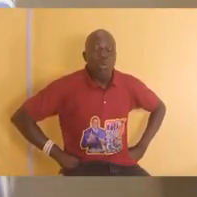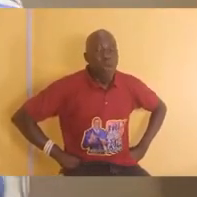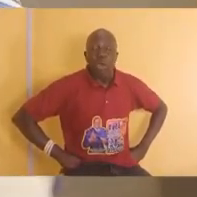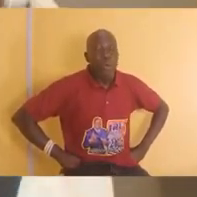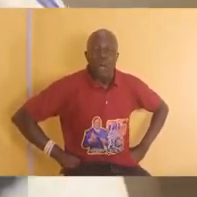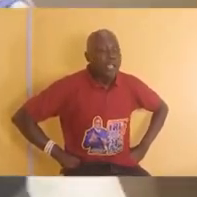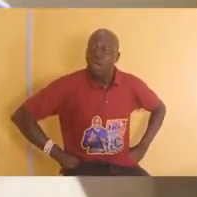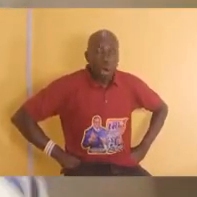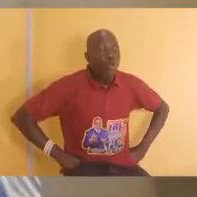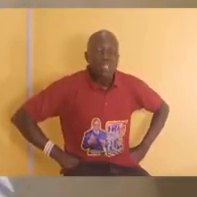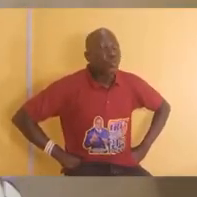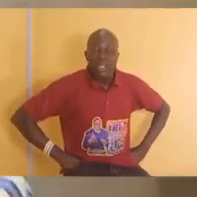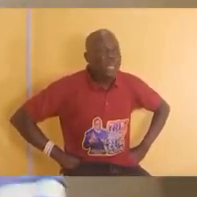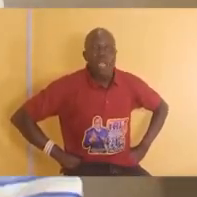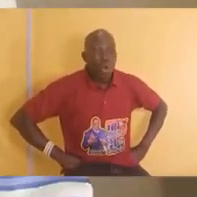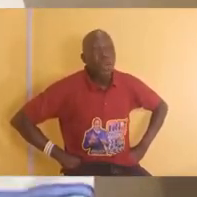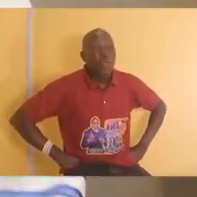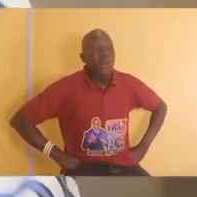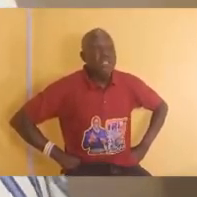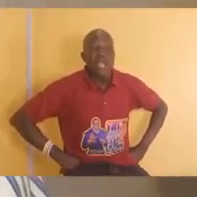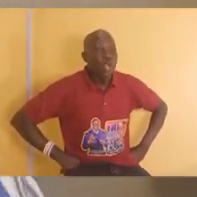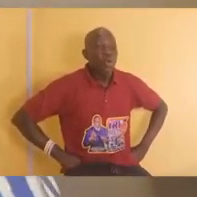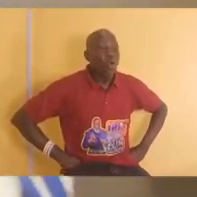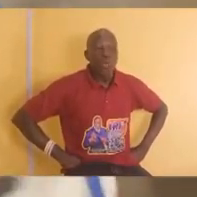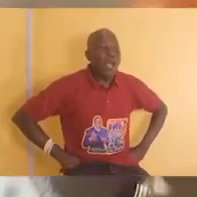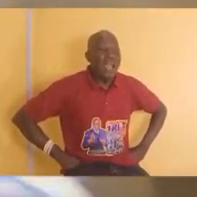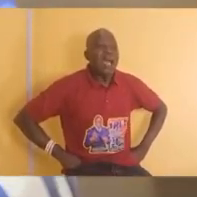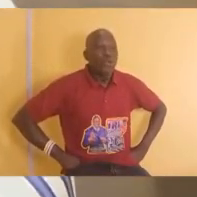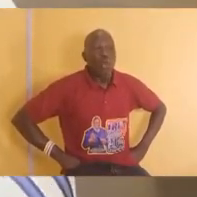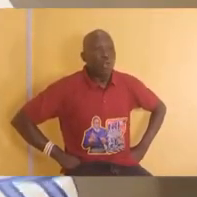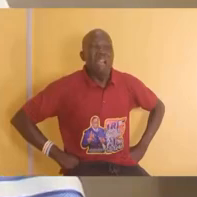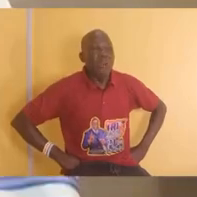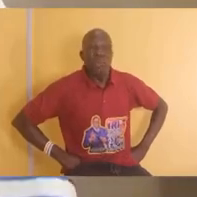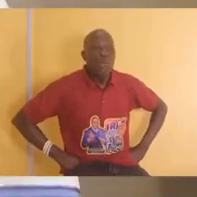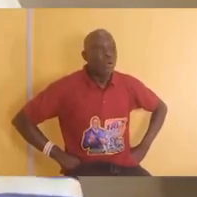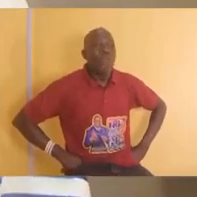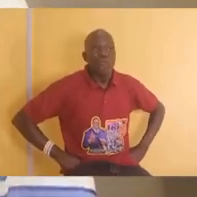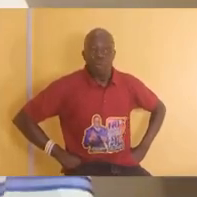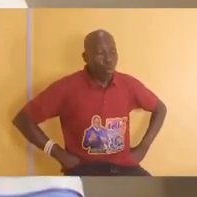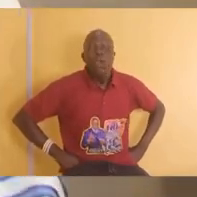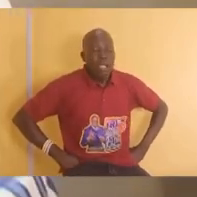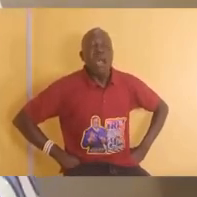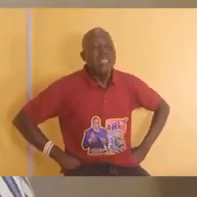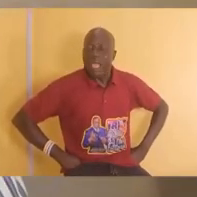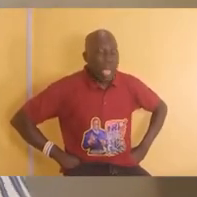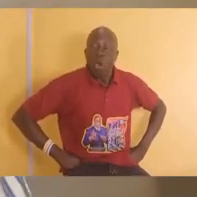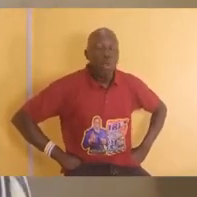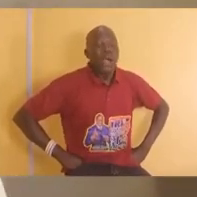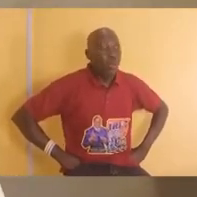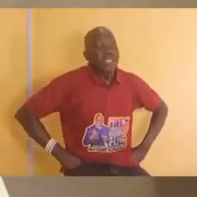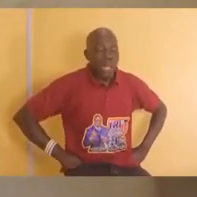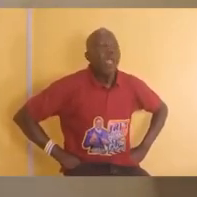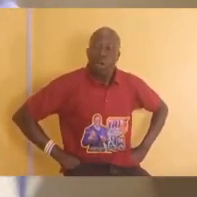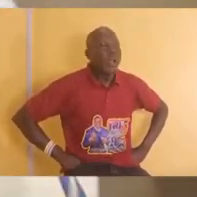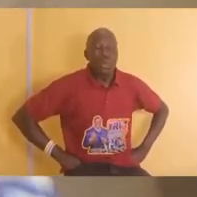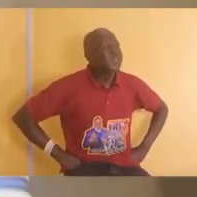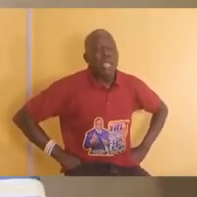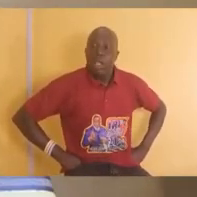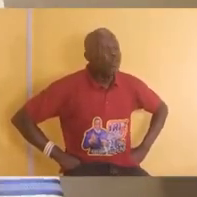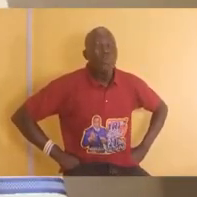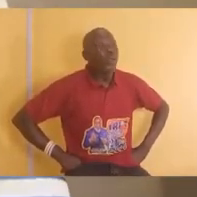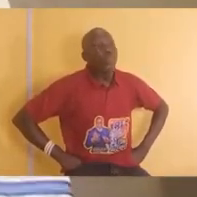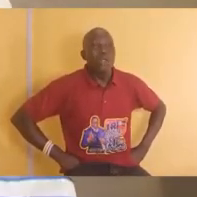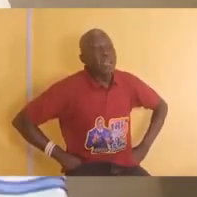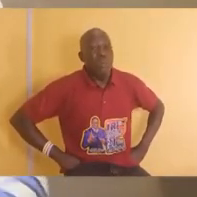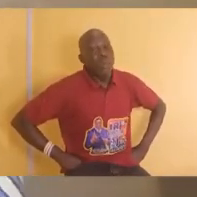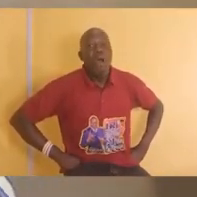mole fun gbogbo e people light everybody 50,000 mole 50,000 candles what you want there he's ready e gba mi sa give it to me sir ma pe gbogbo e I'll give it to